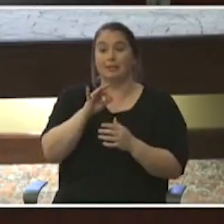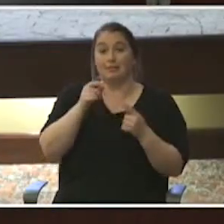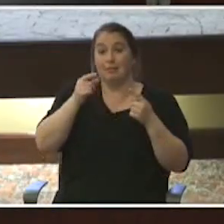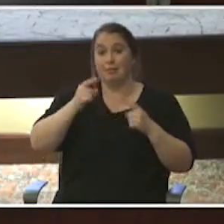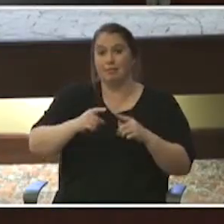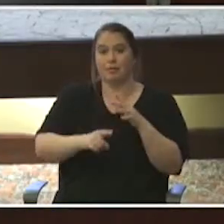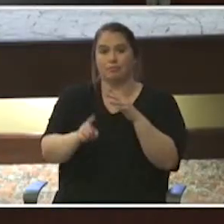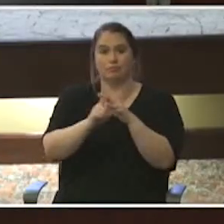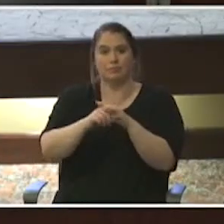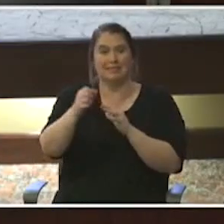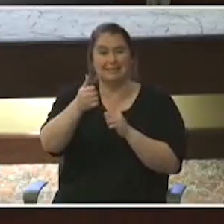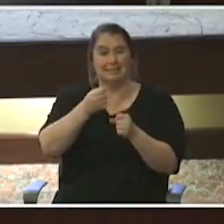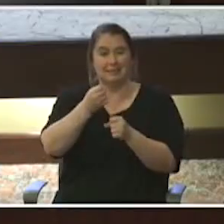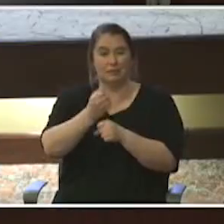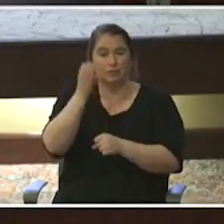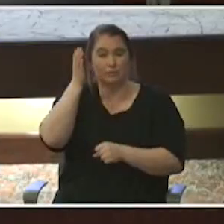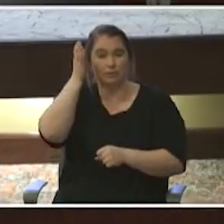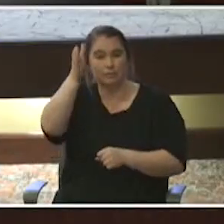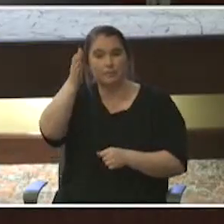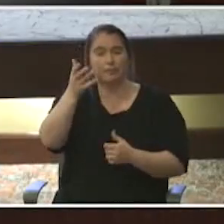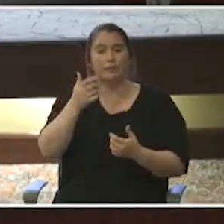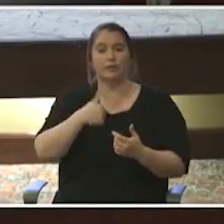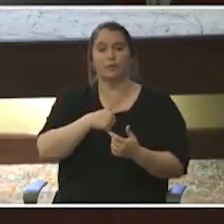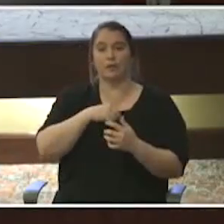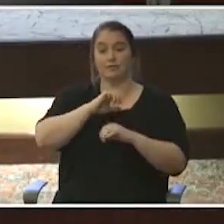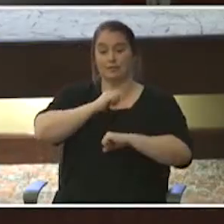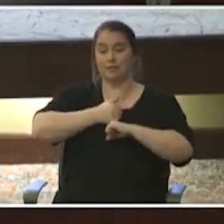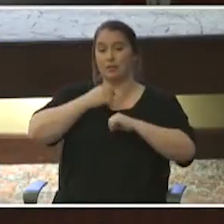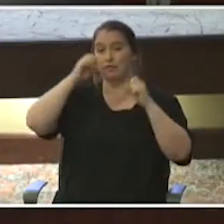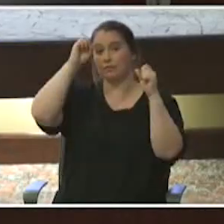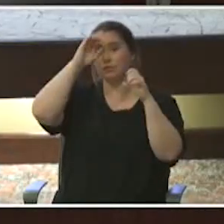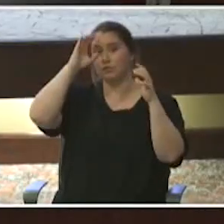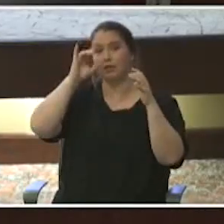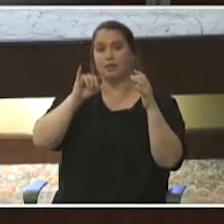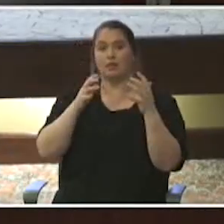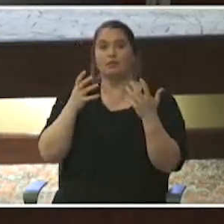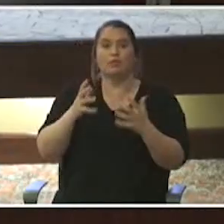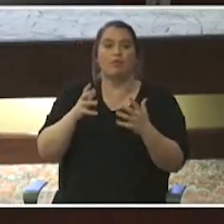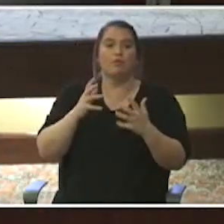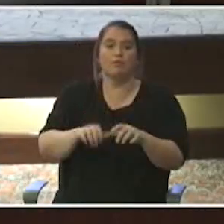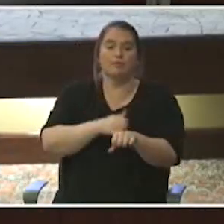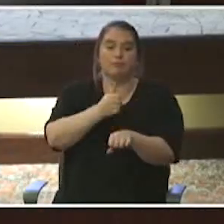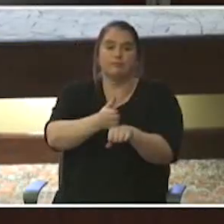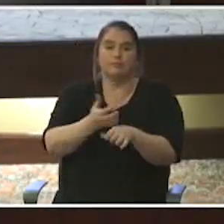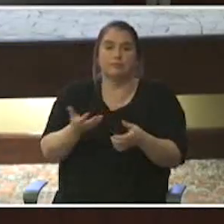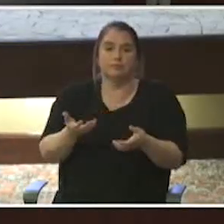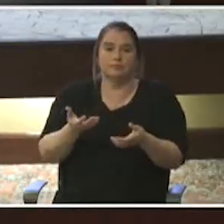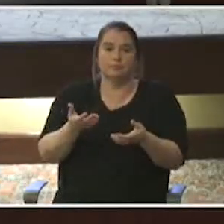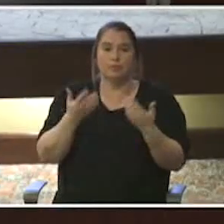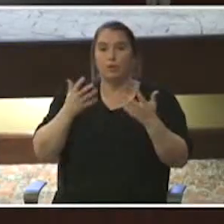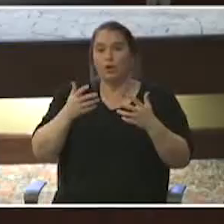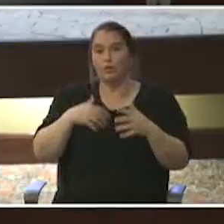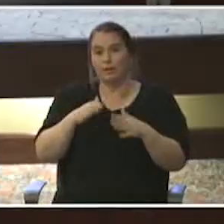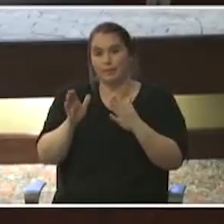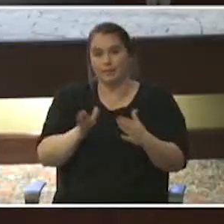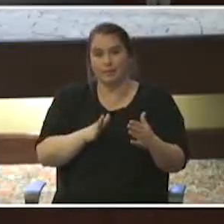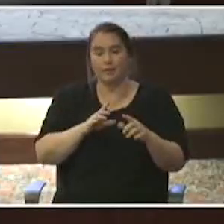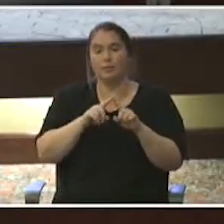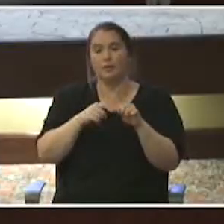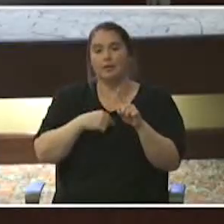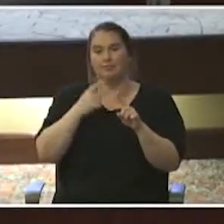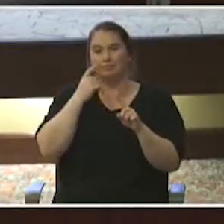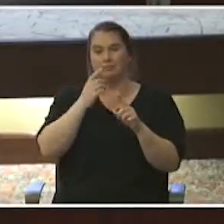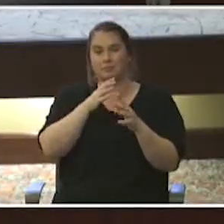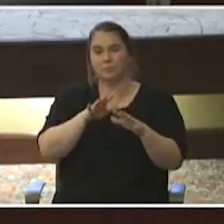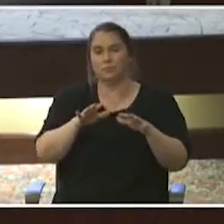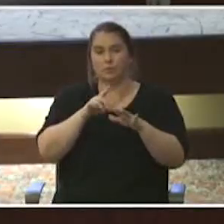now, we've been able to set the vision that is continuing to be enacted. And I'm sure there's still room for, like with any code,